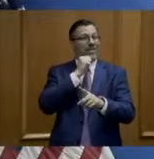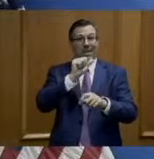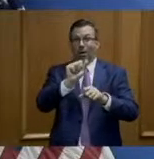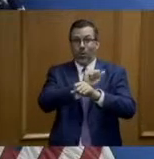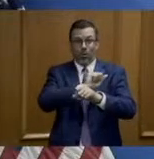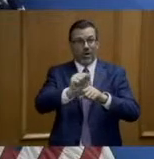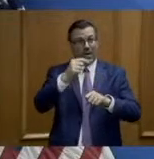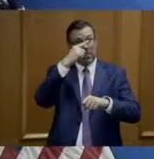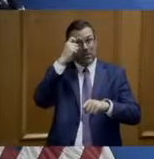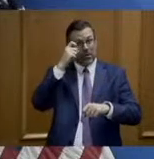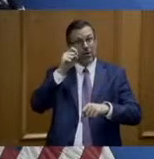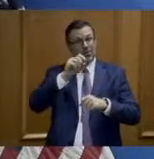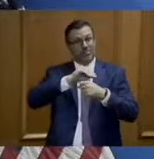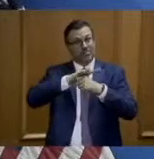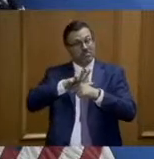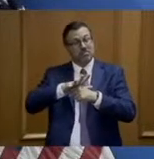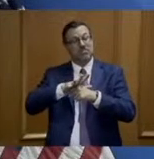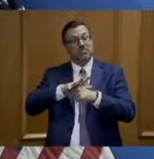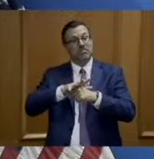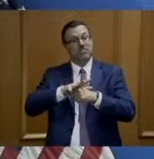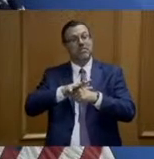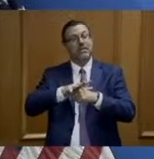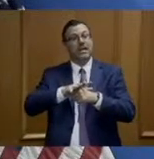COVID-19 is